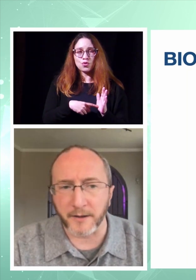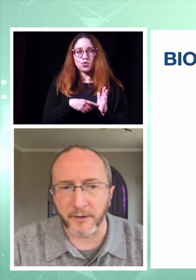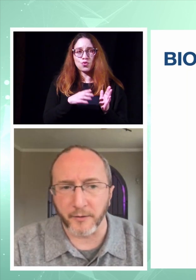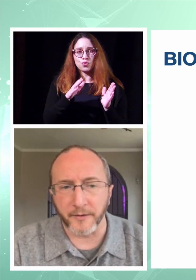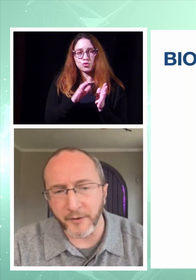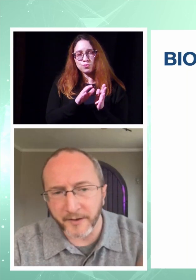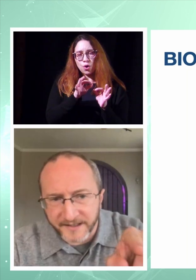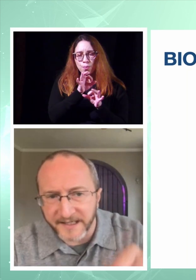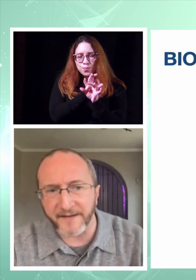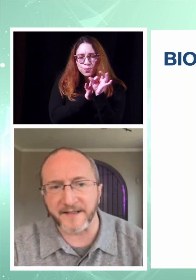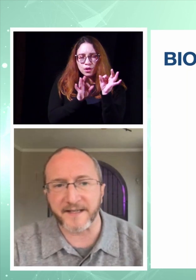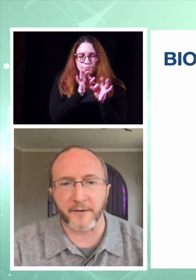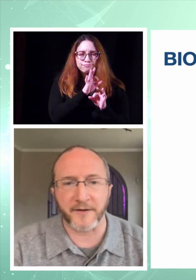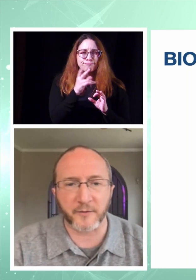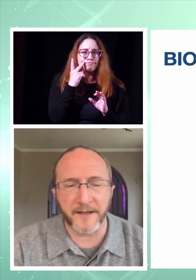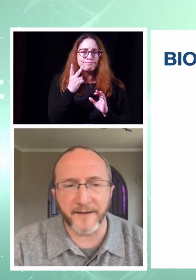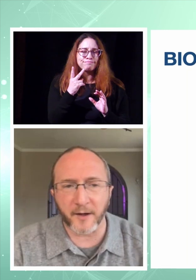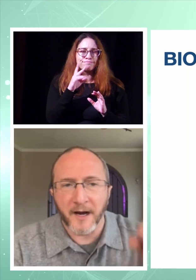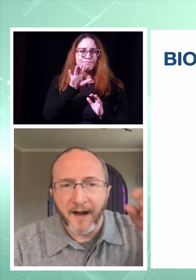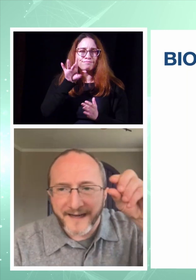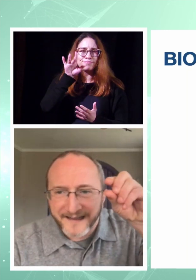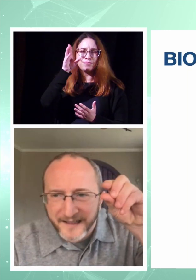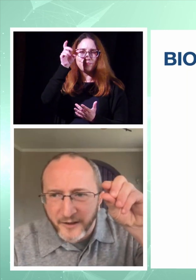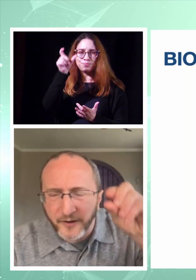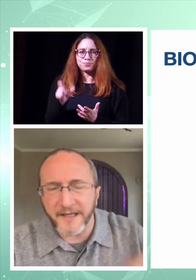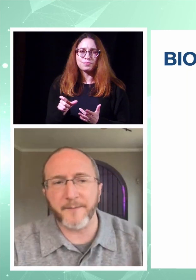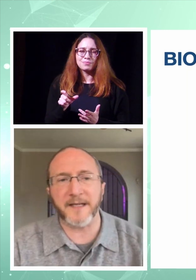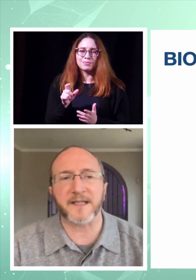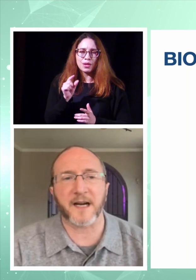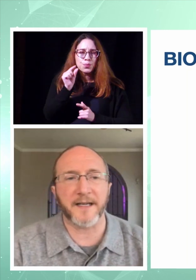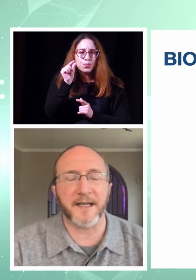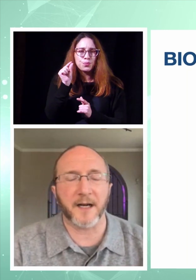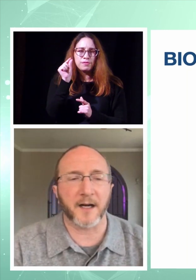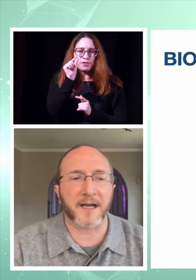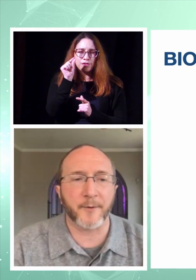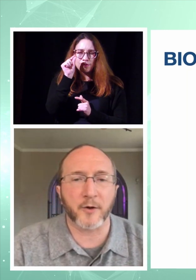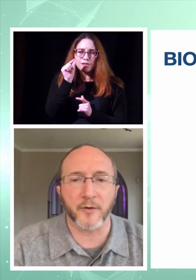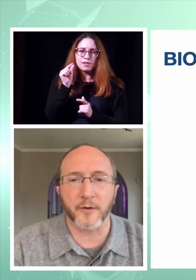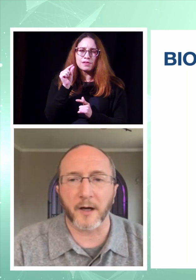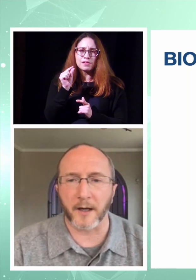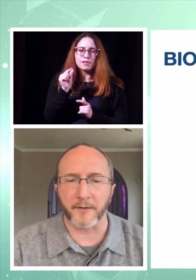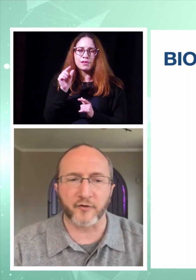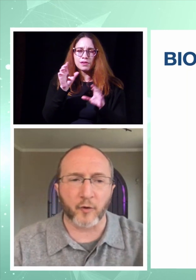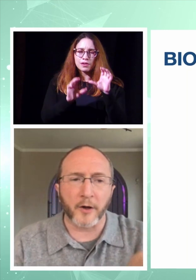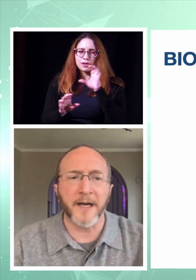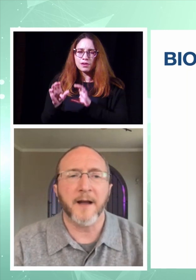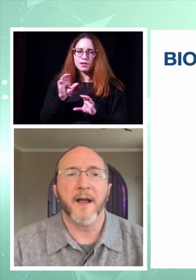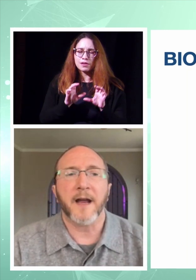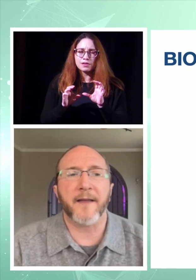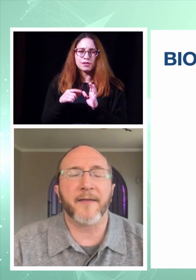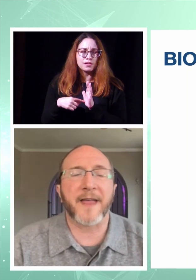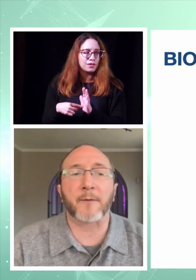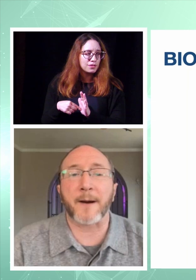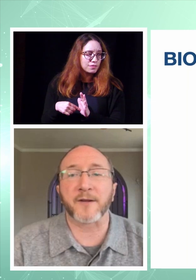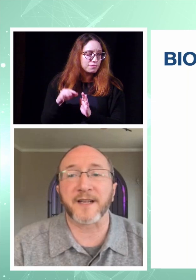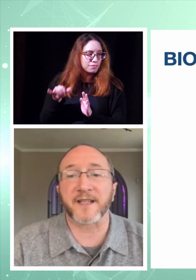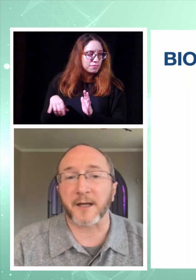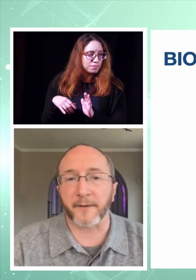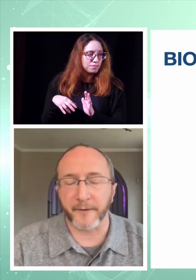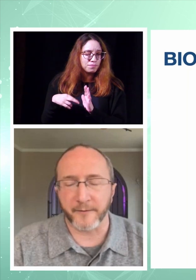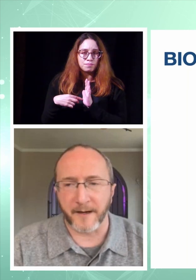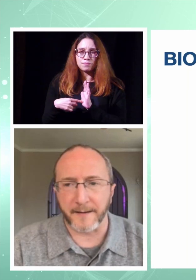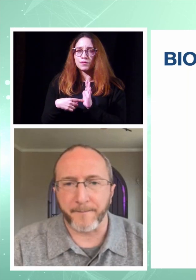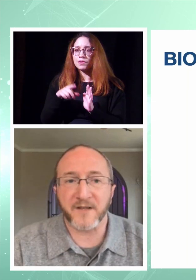small molecule. And you can see in the center of the screen there that little itty bitty tiny chemical drawing, and that